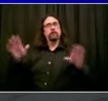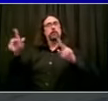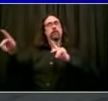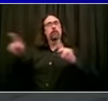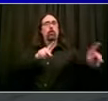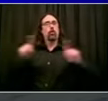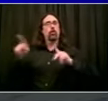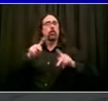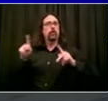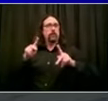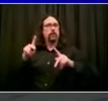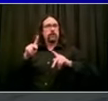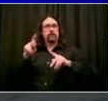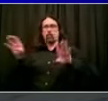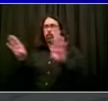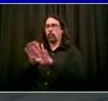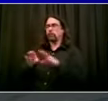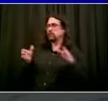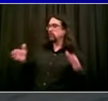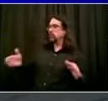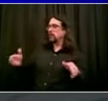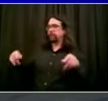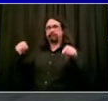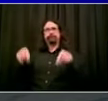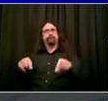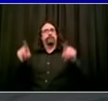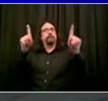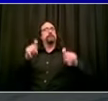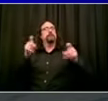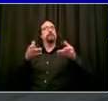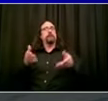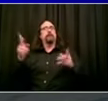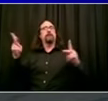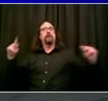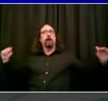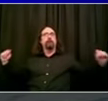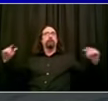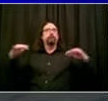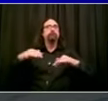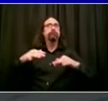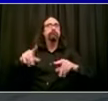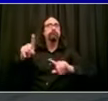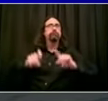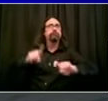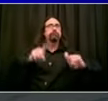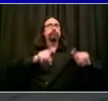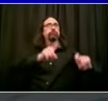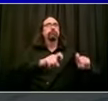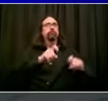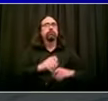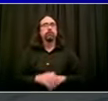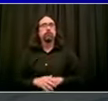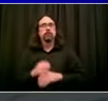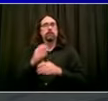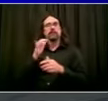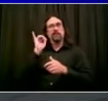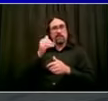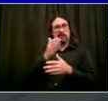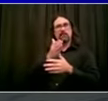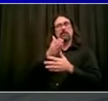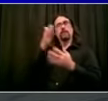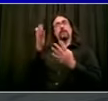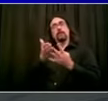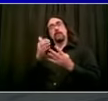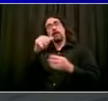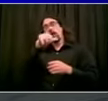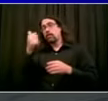get a test result back within 15 minutes. We also created a new type of model. We call it the microsite model. In this model, you come,